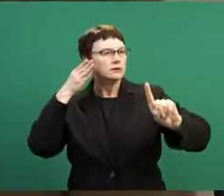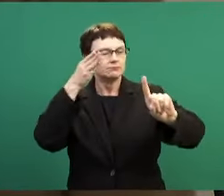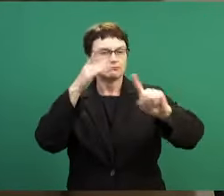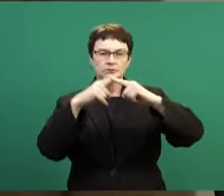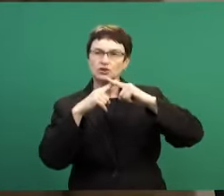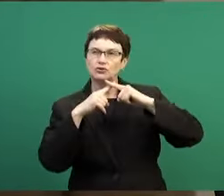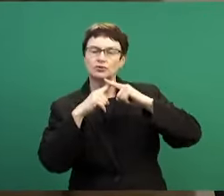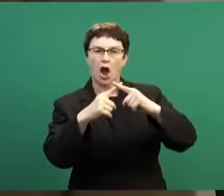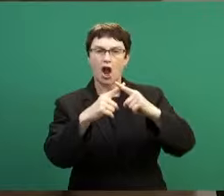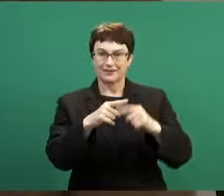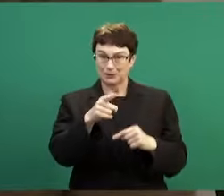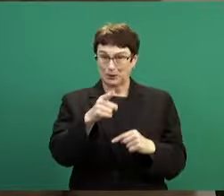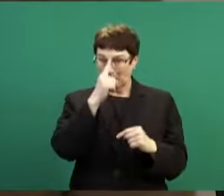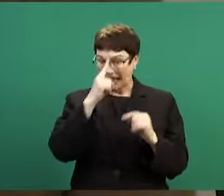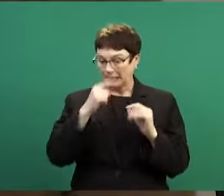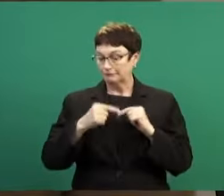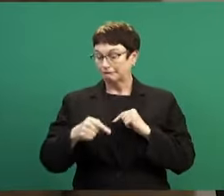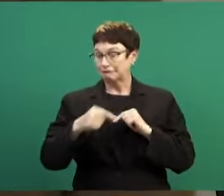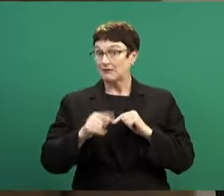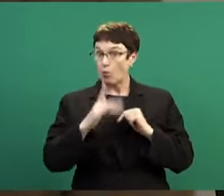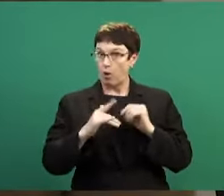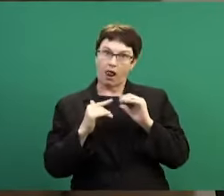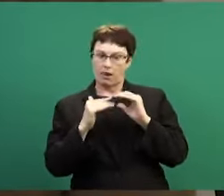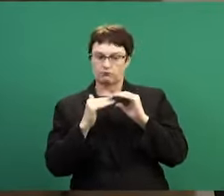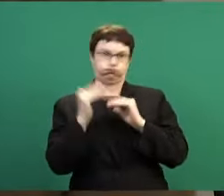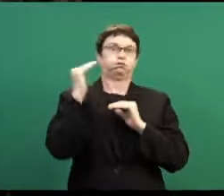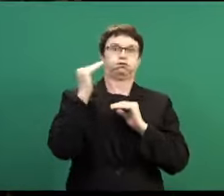underlying inflationary pressures? Thank you.